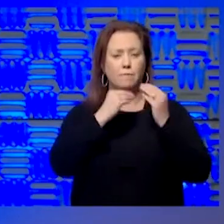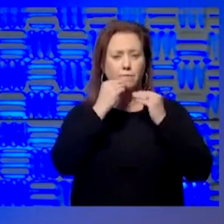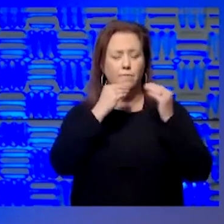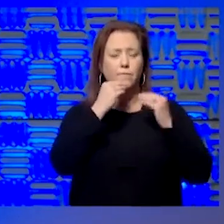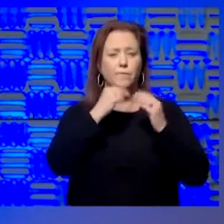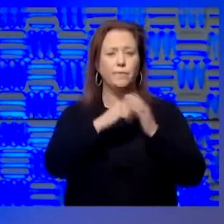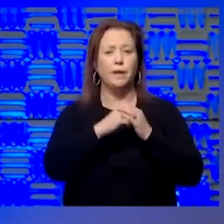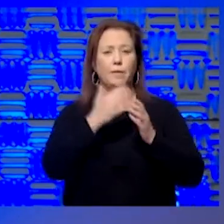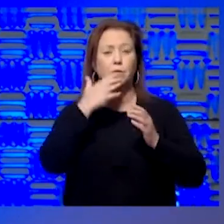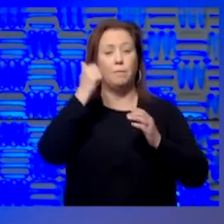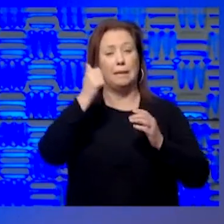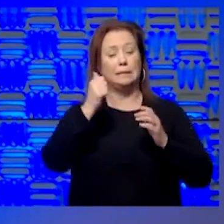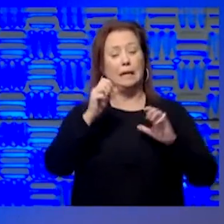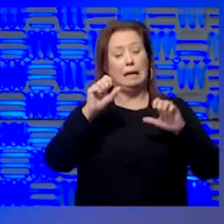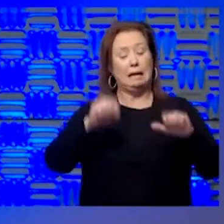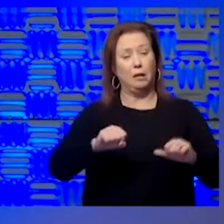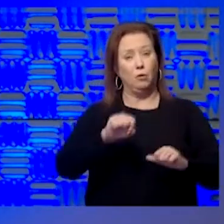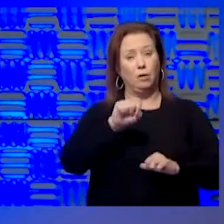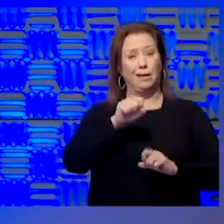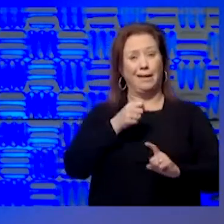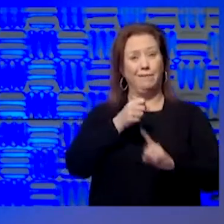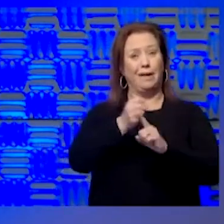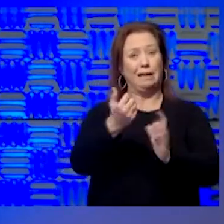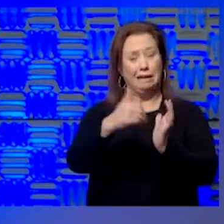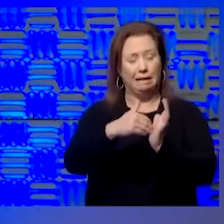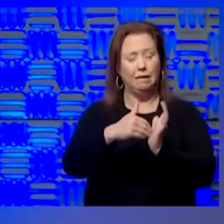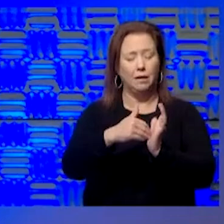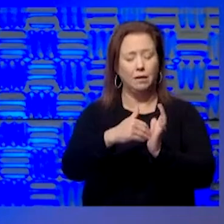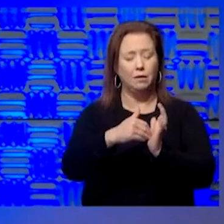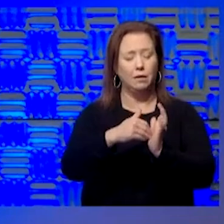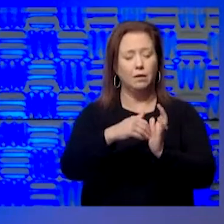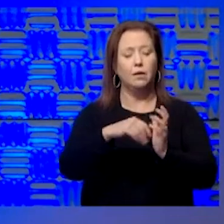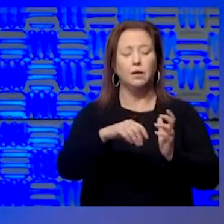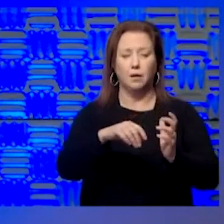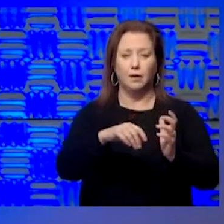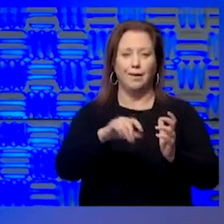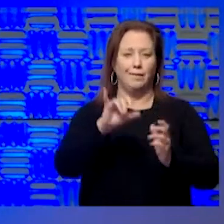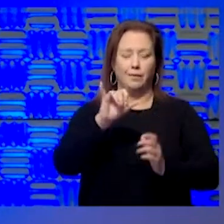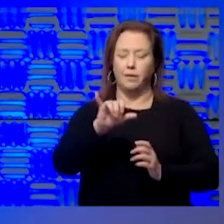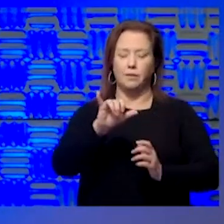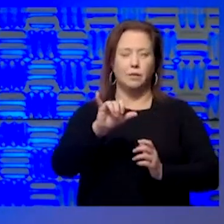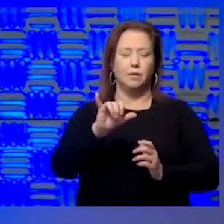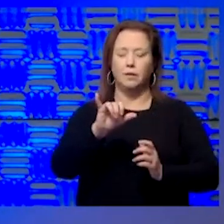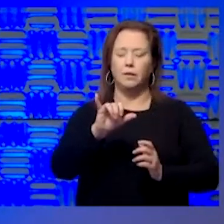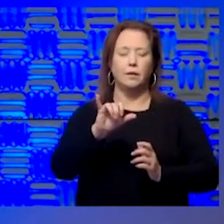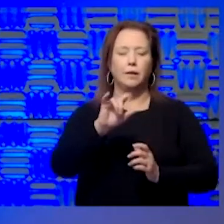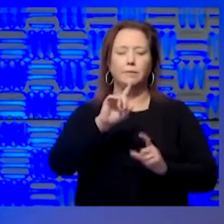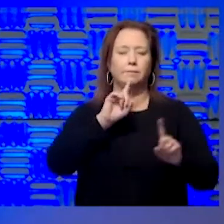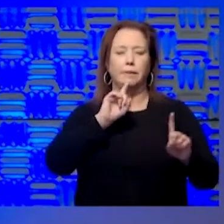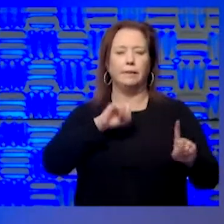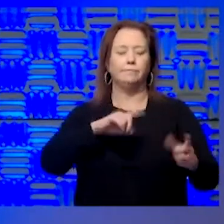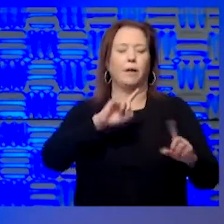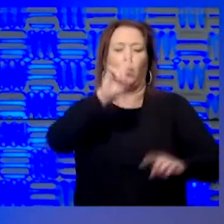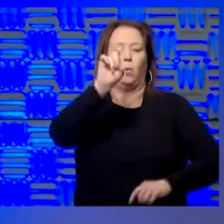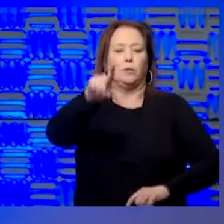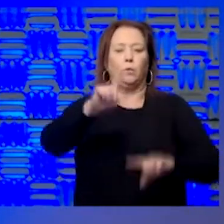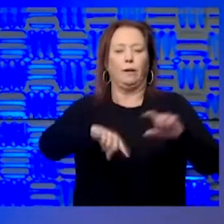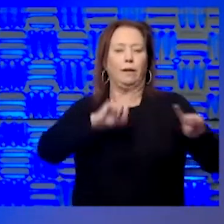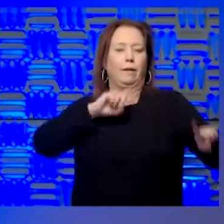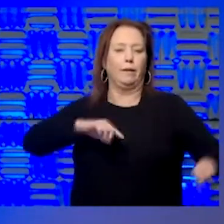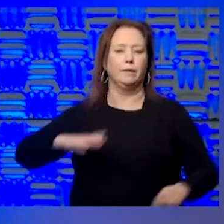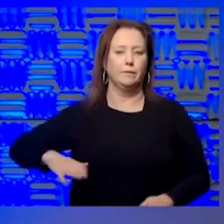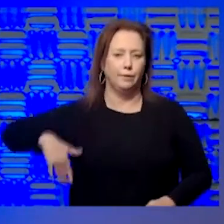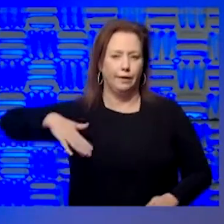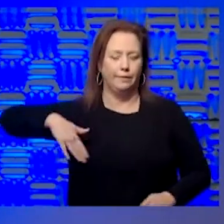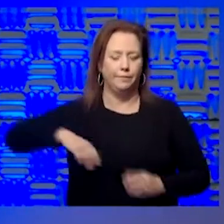best things to do. Can you get reinfected? That's one of the golden questions that we just don't have the answer to. We